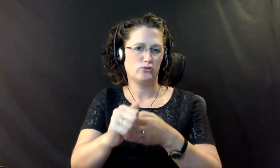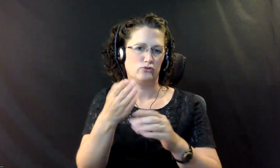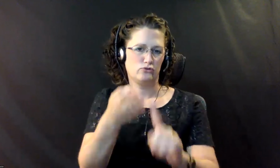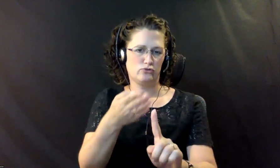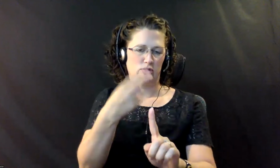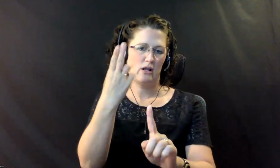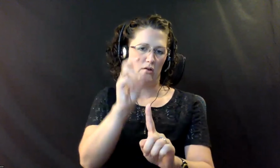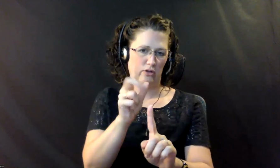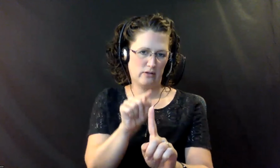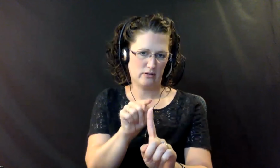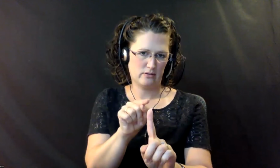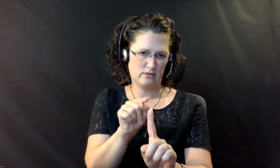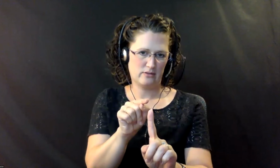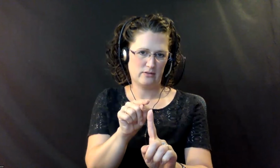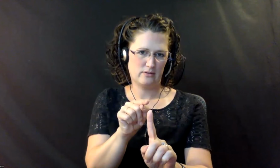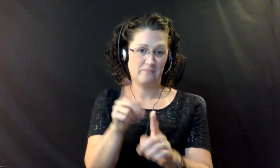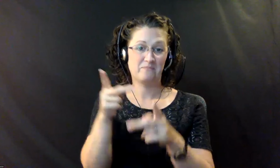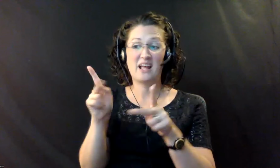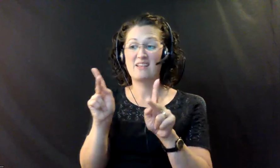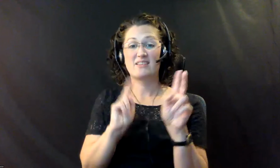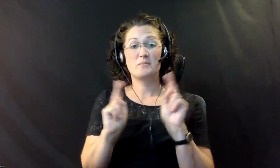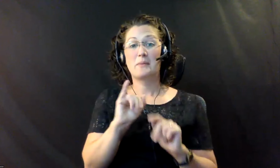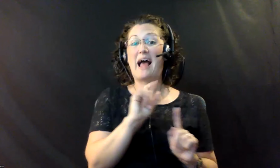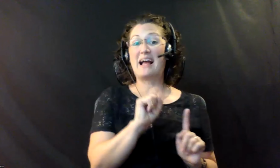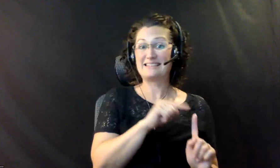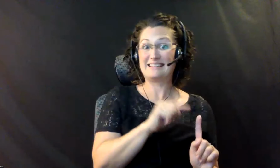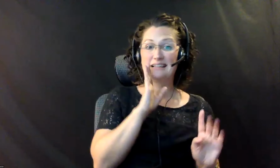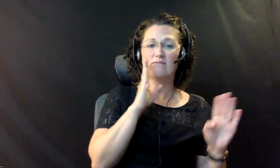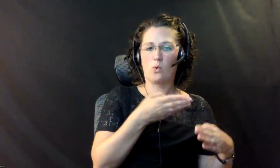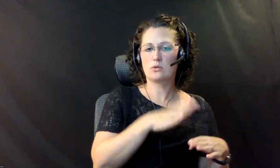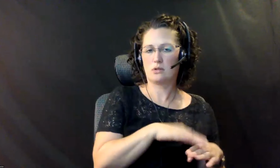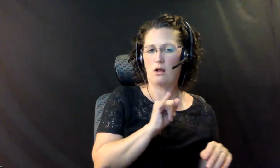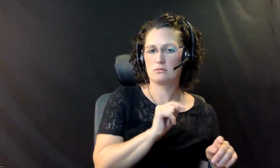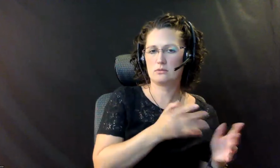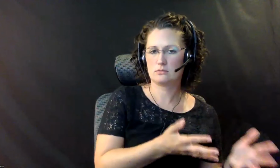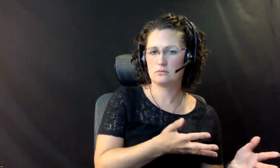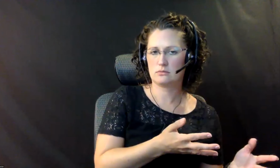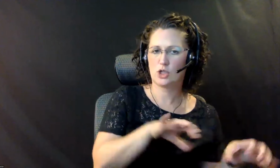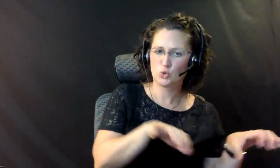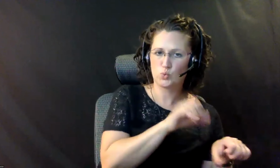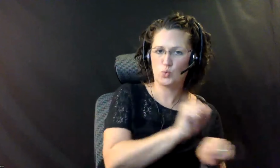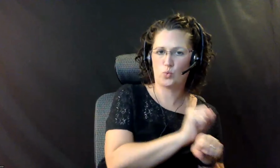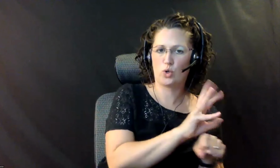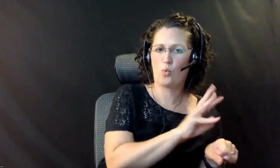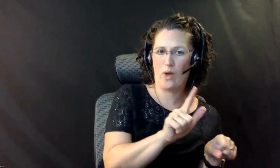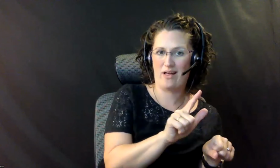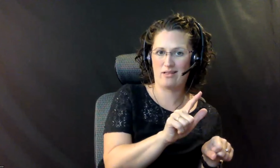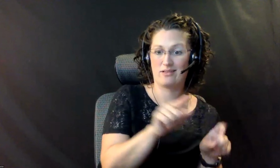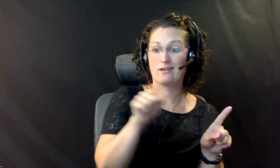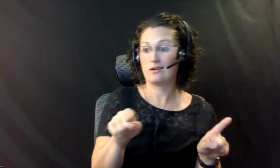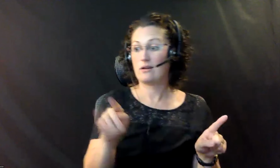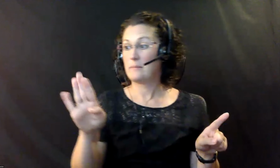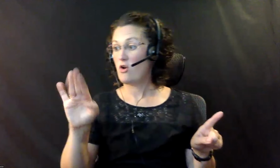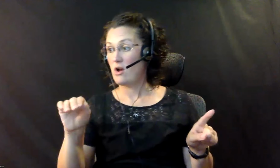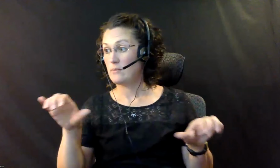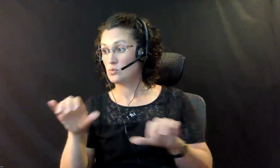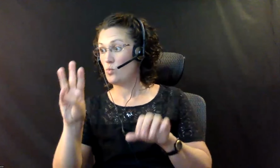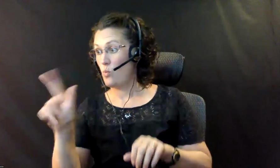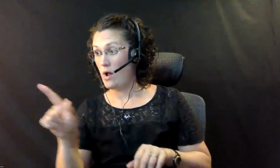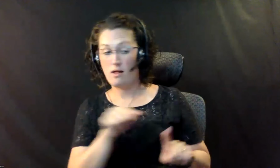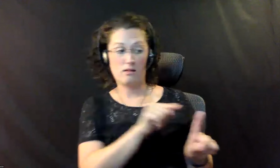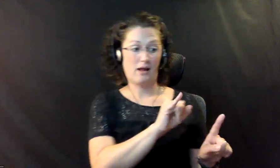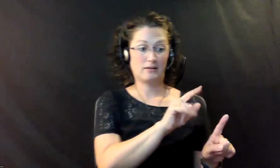at the same time, let the people in IT focus on what they're supposed to focus on and do that well. And when you join those two things, it can be magical. But